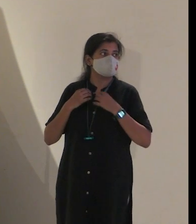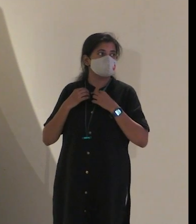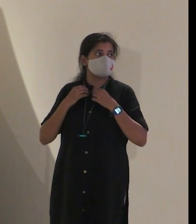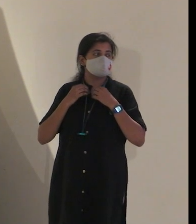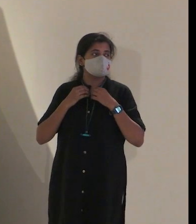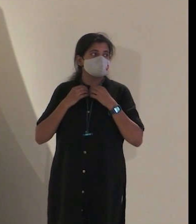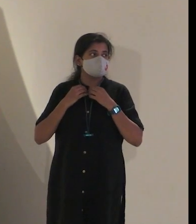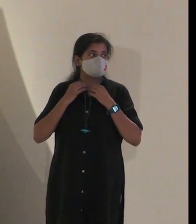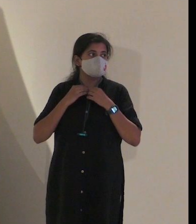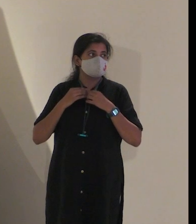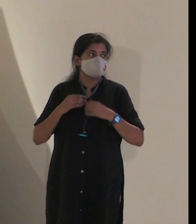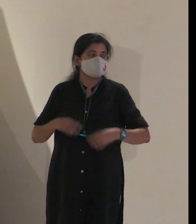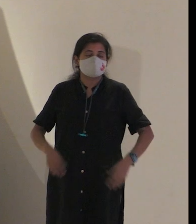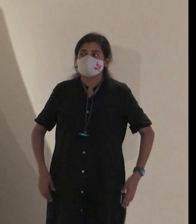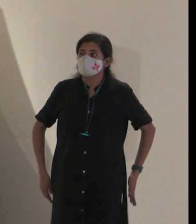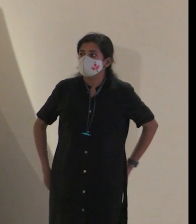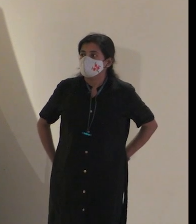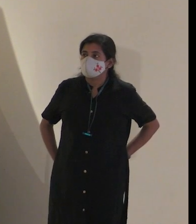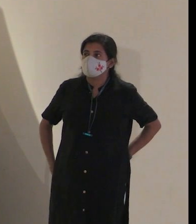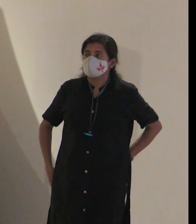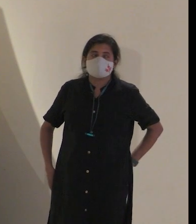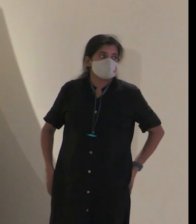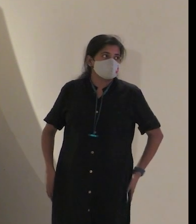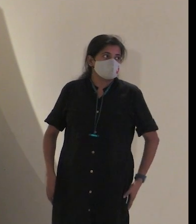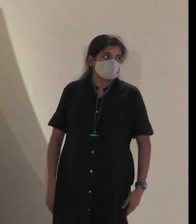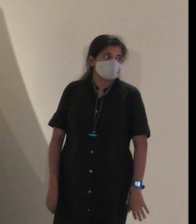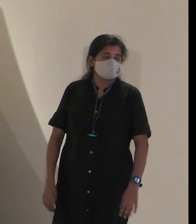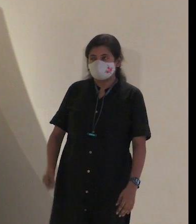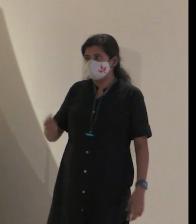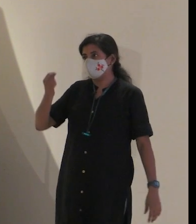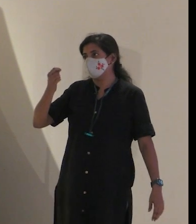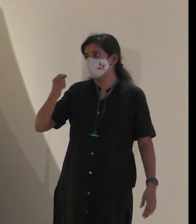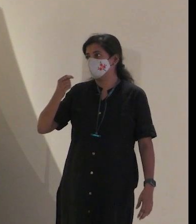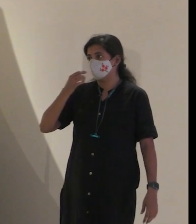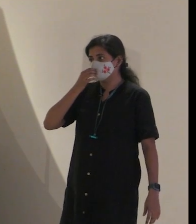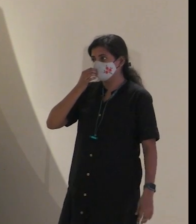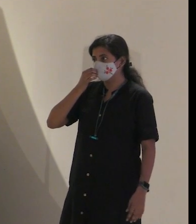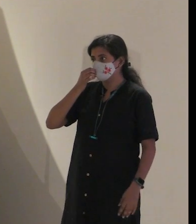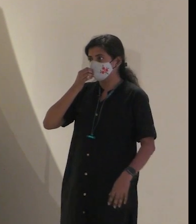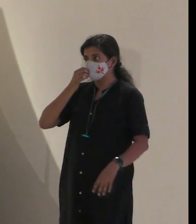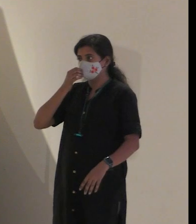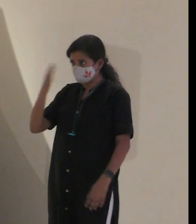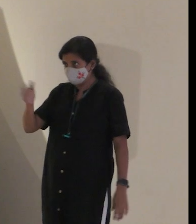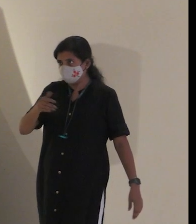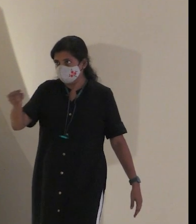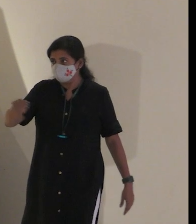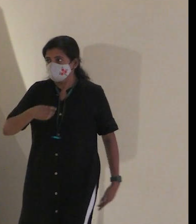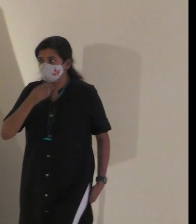say that apart from the nation state and the body theme that was there all